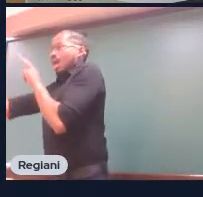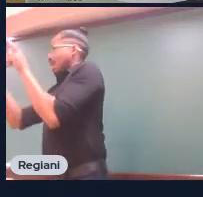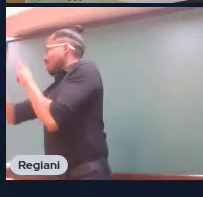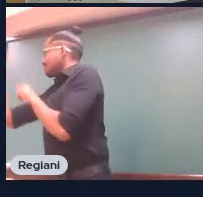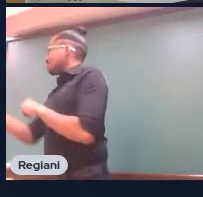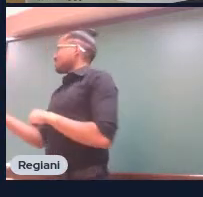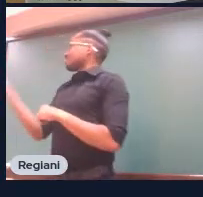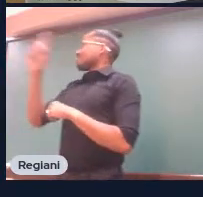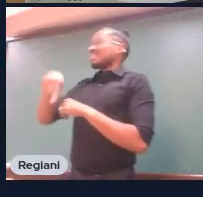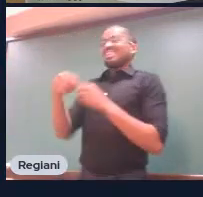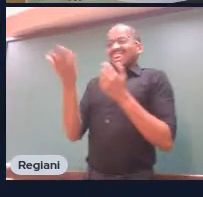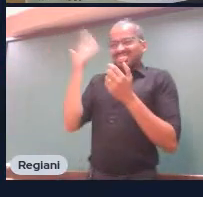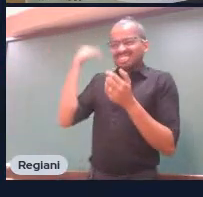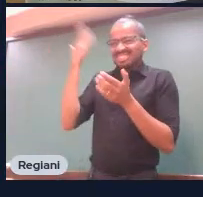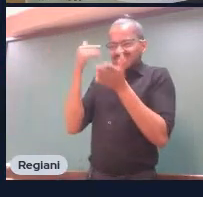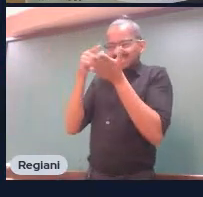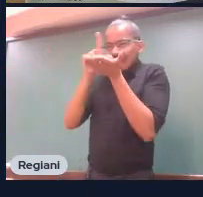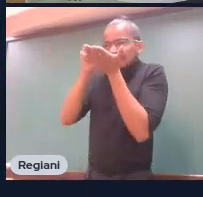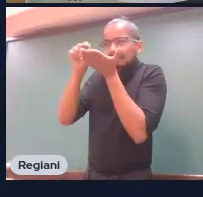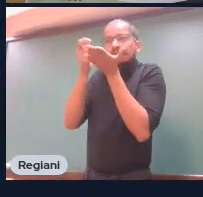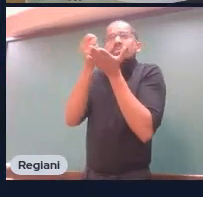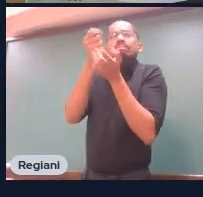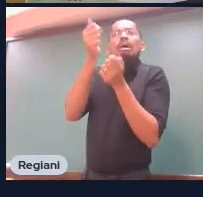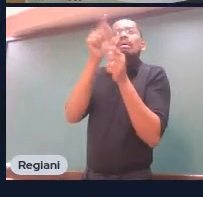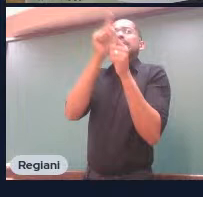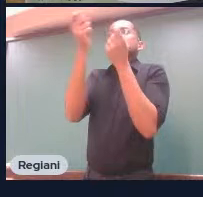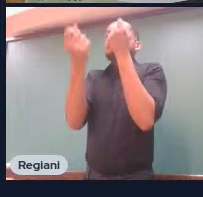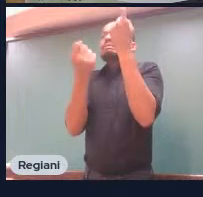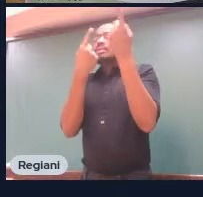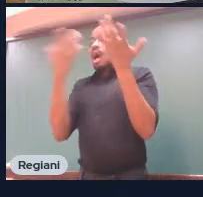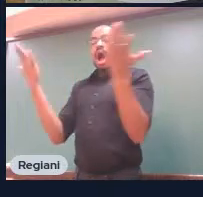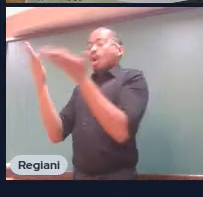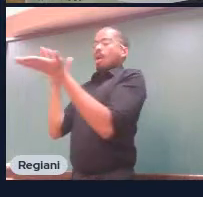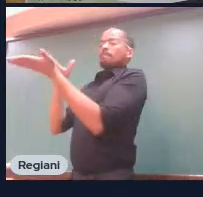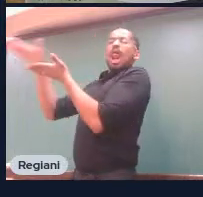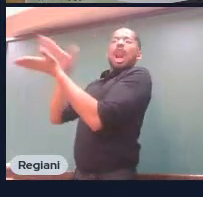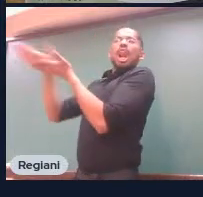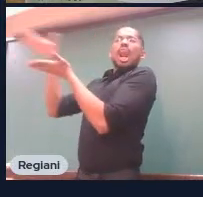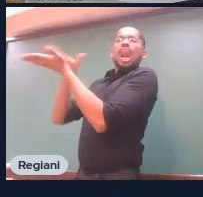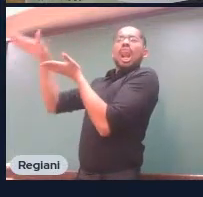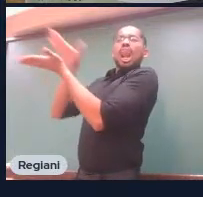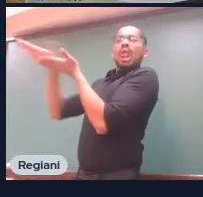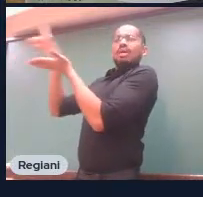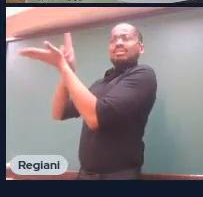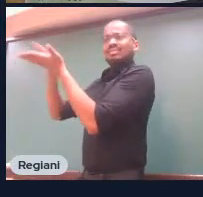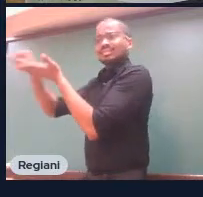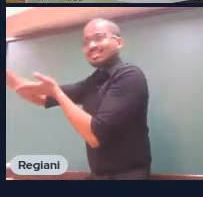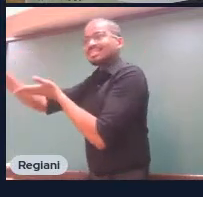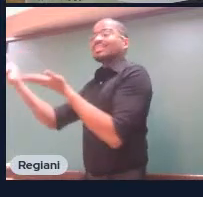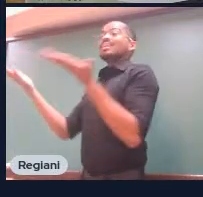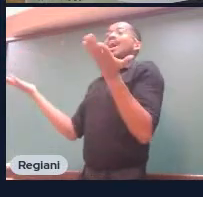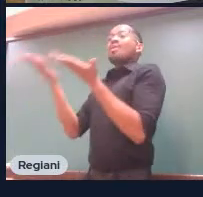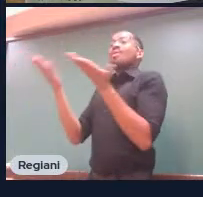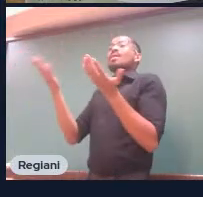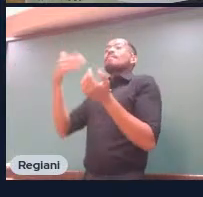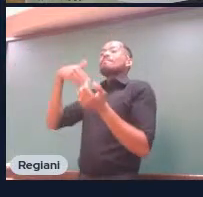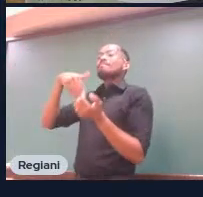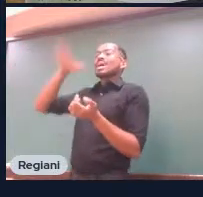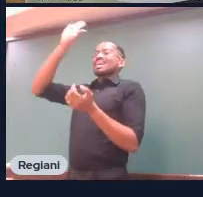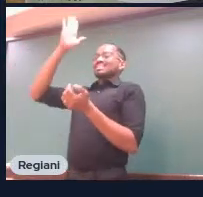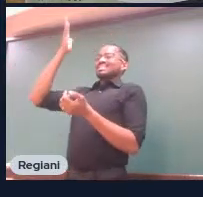output. And that is also part of metalexicography. We go from questionnaires and surveys, and now we go to